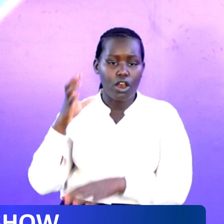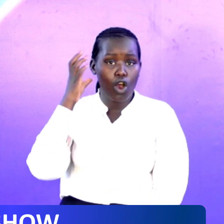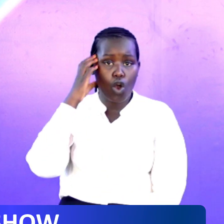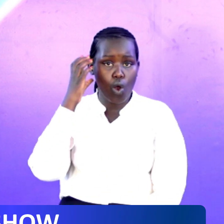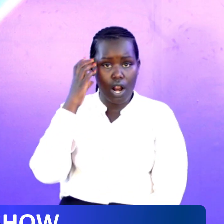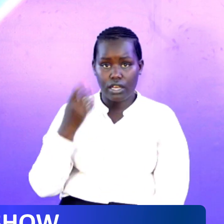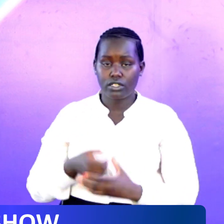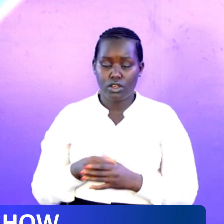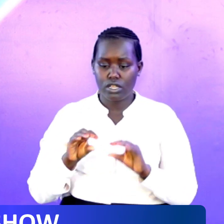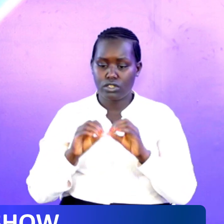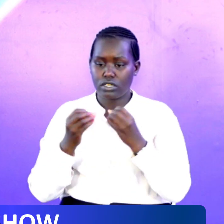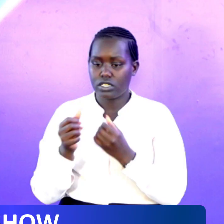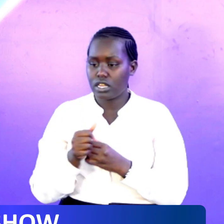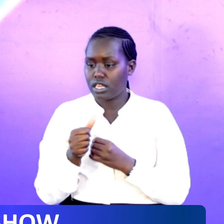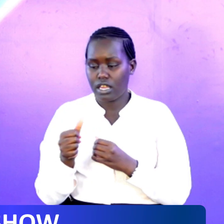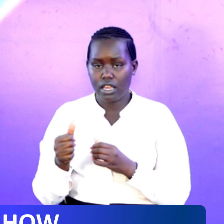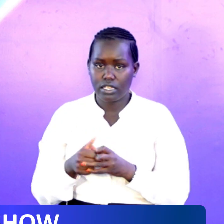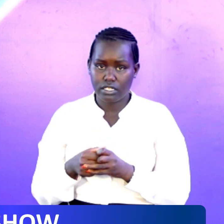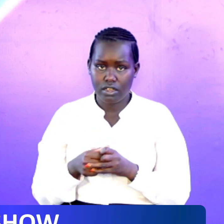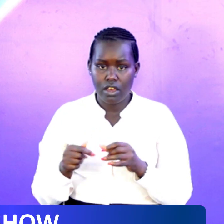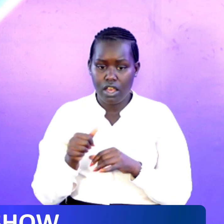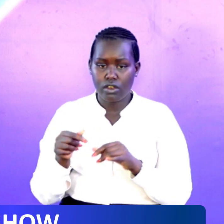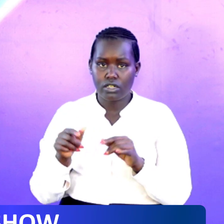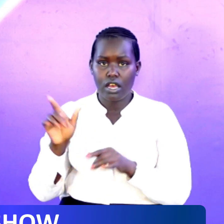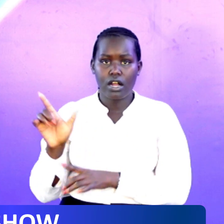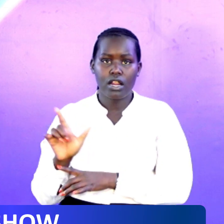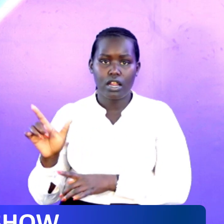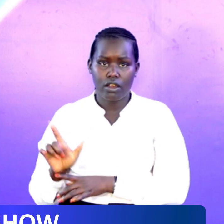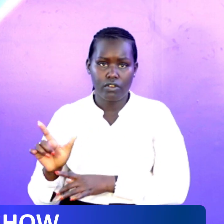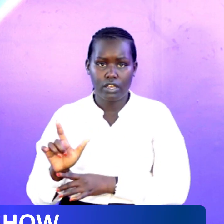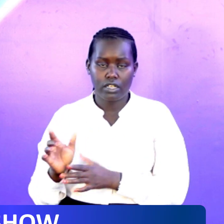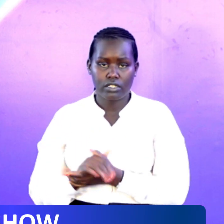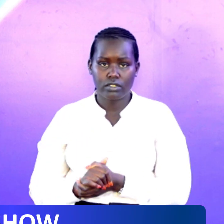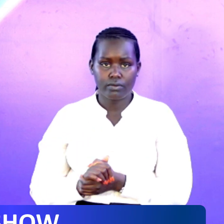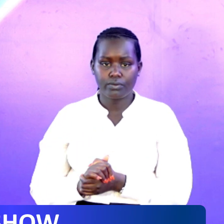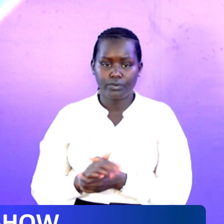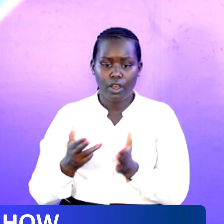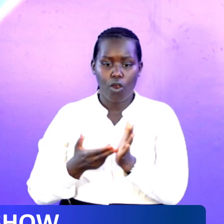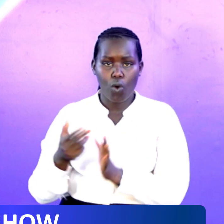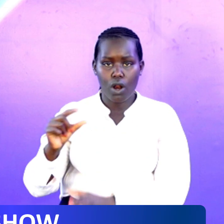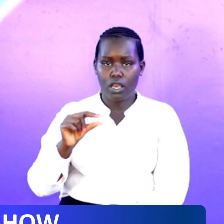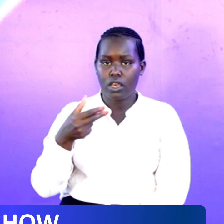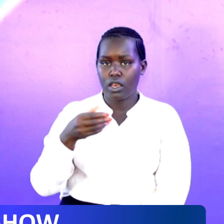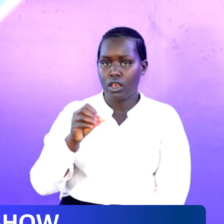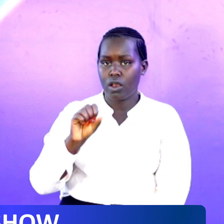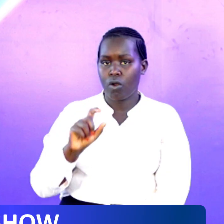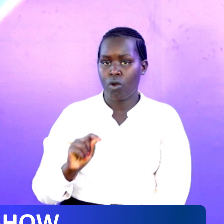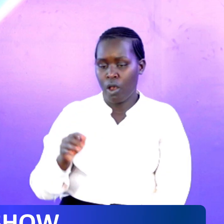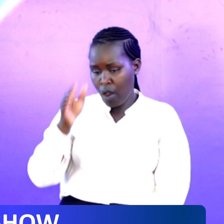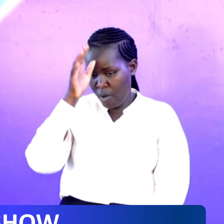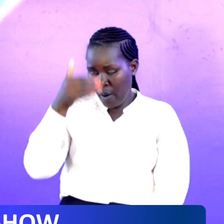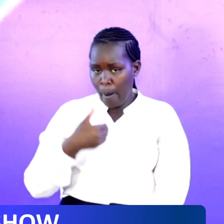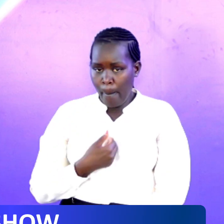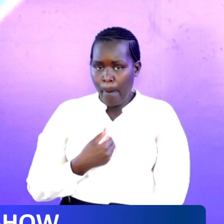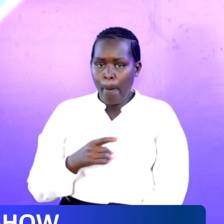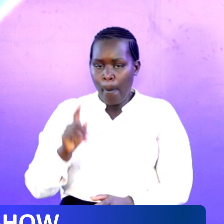religious organizations and the rest. Come to Lavington. Holy Ghost Fathers have it, isn't it? But forget about Kenya. Go to